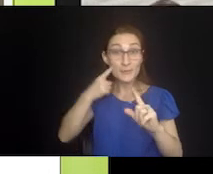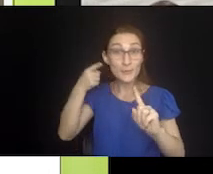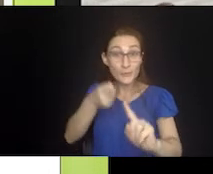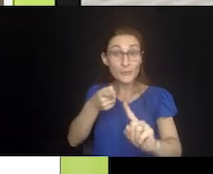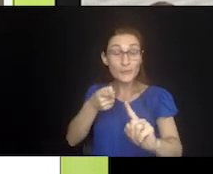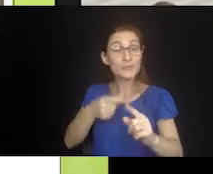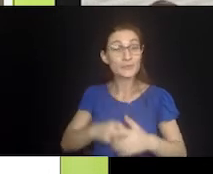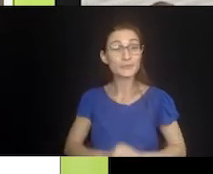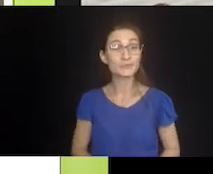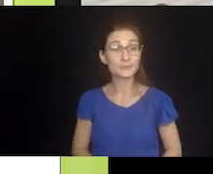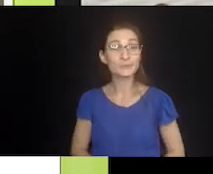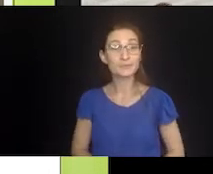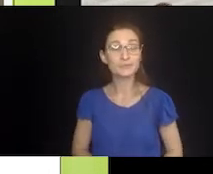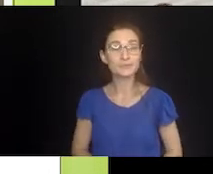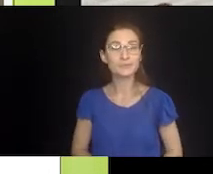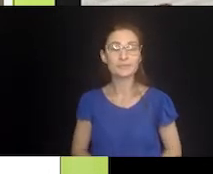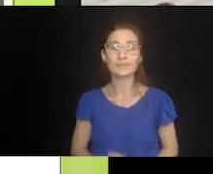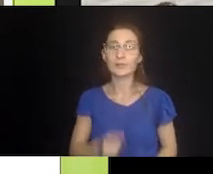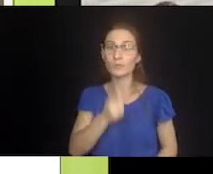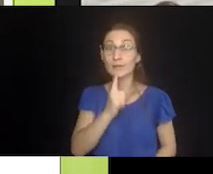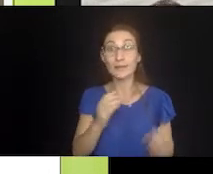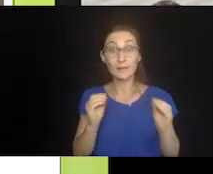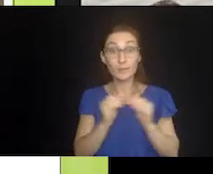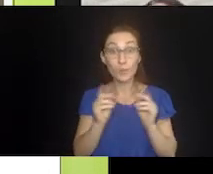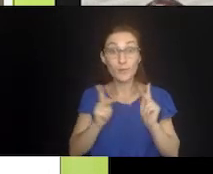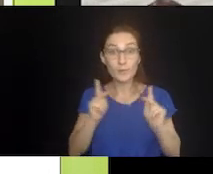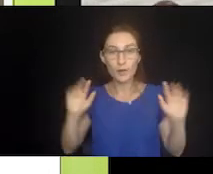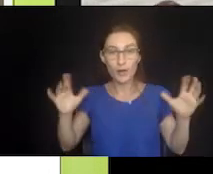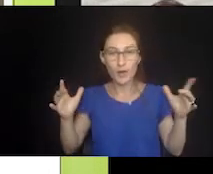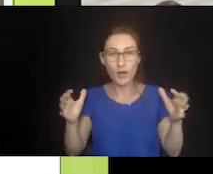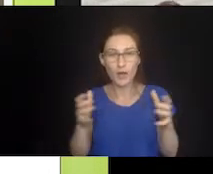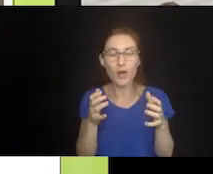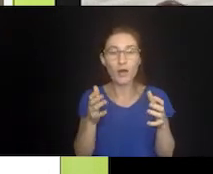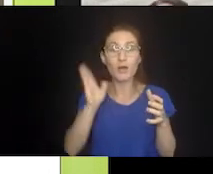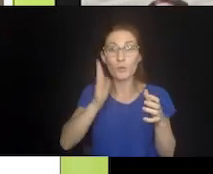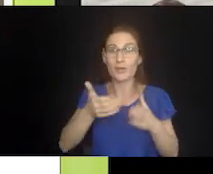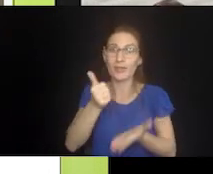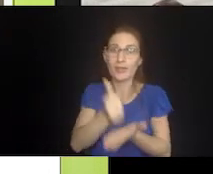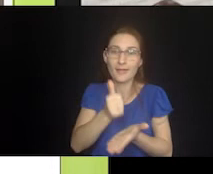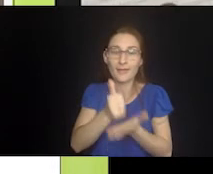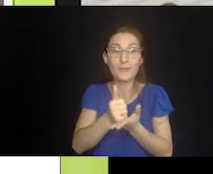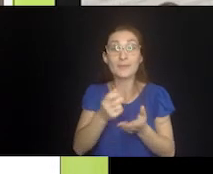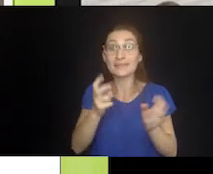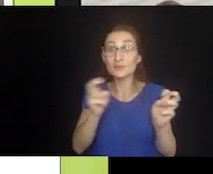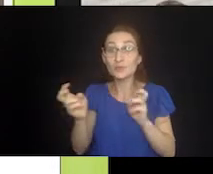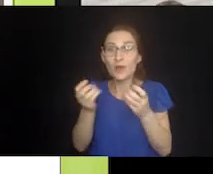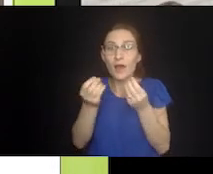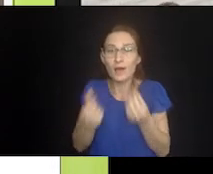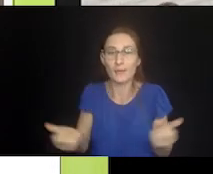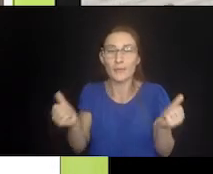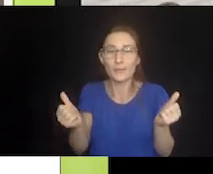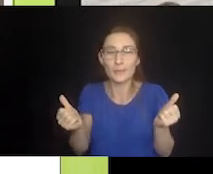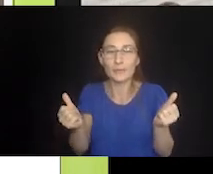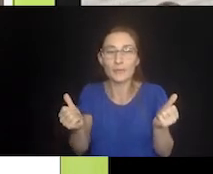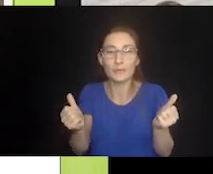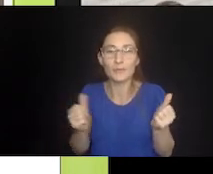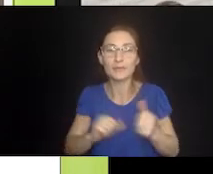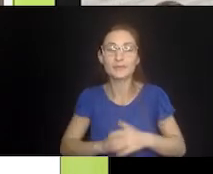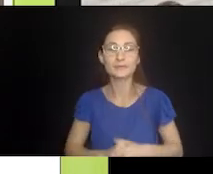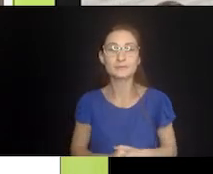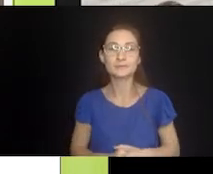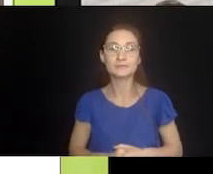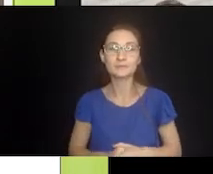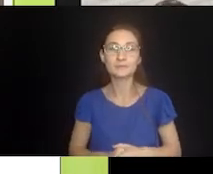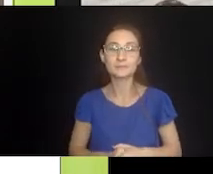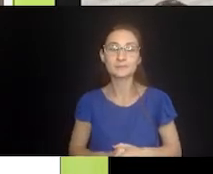goal, same goal as you. There's strength in numbers when you fight for an issue and you find somebody that